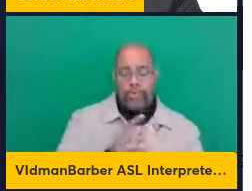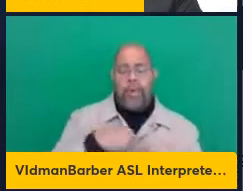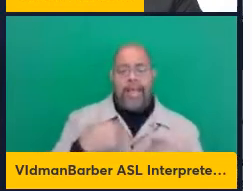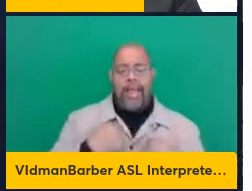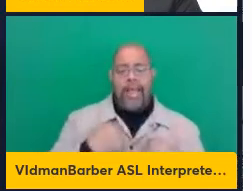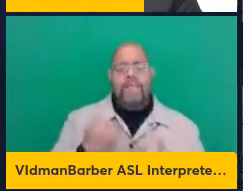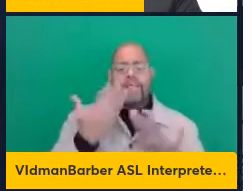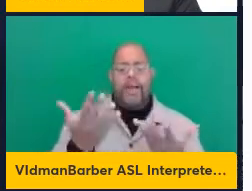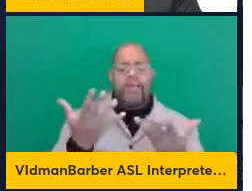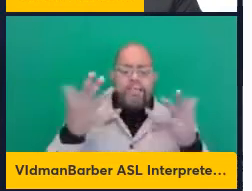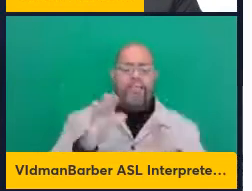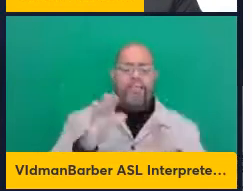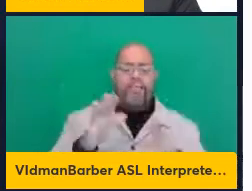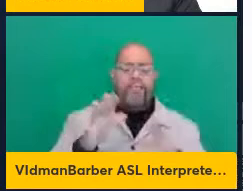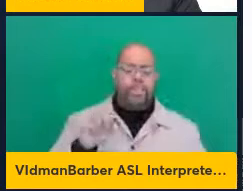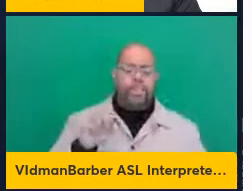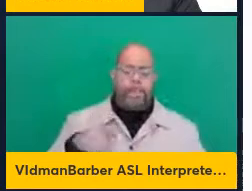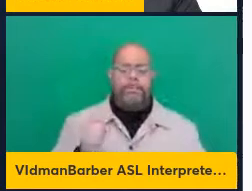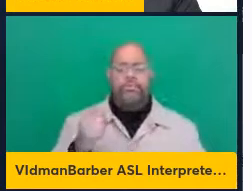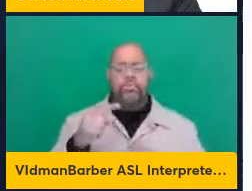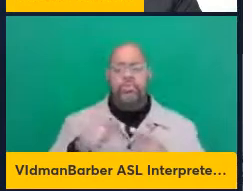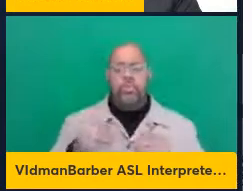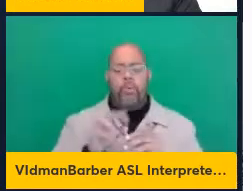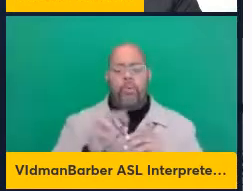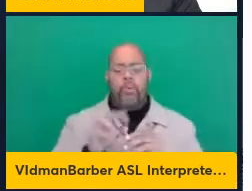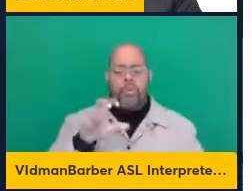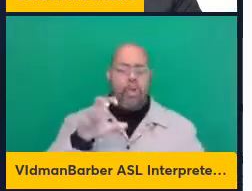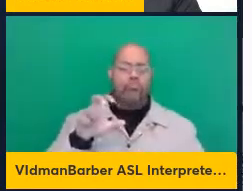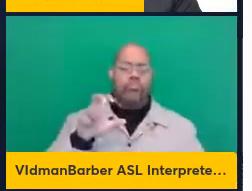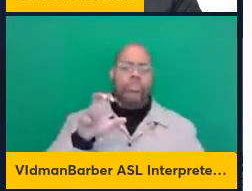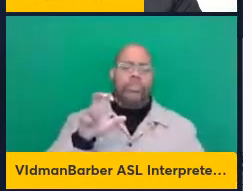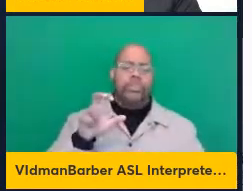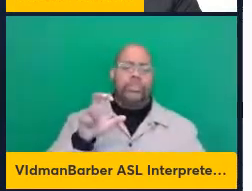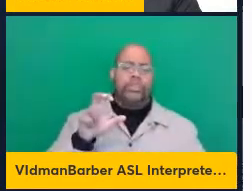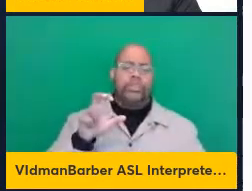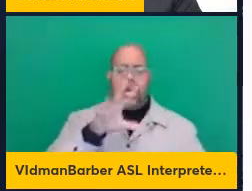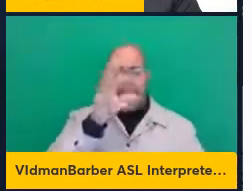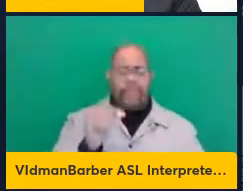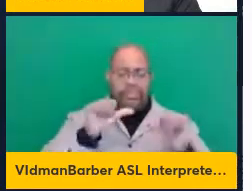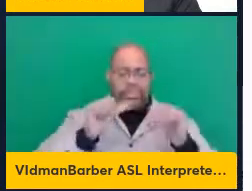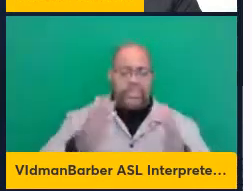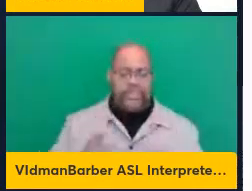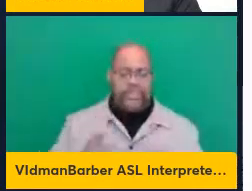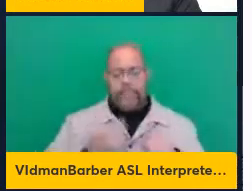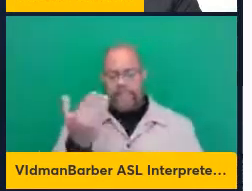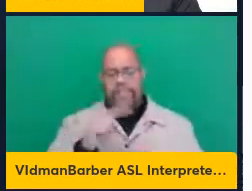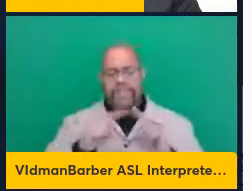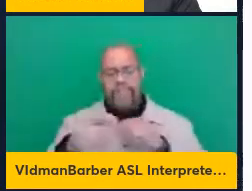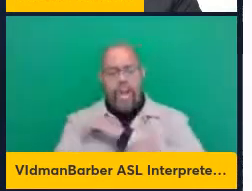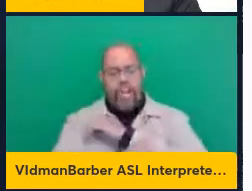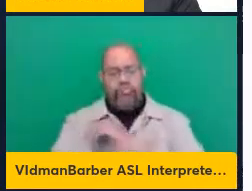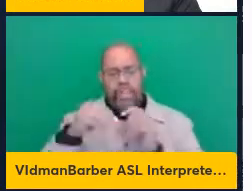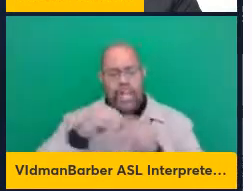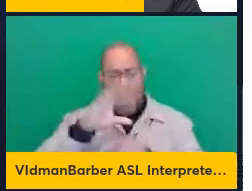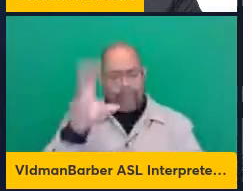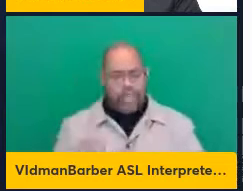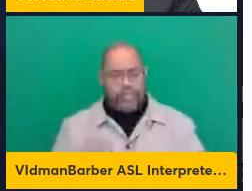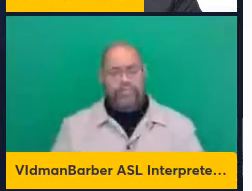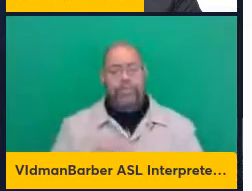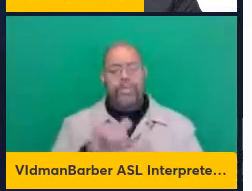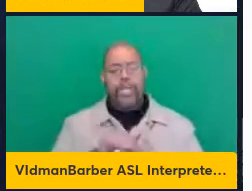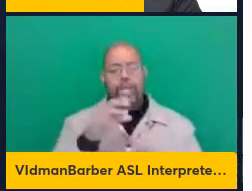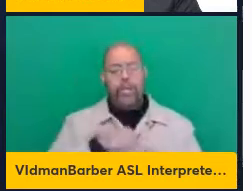provided fellowships to more than 300 African scientists from 15 African countries. So these